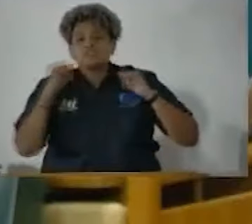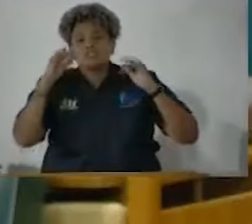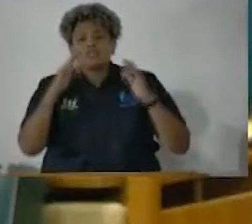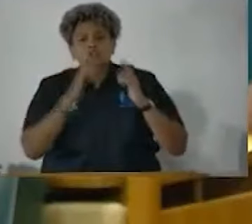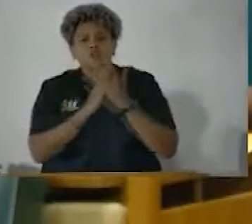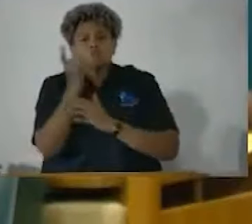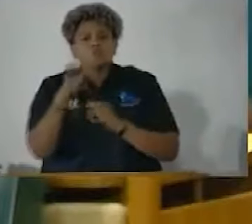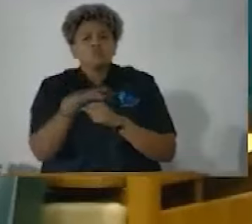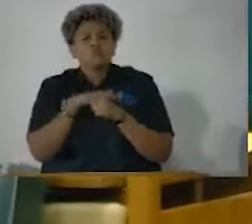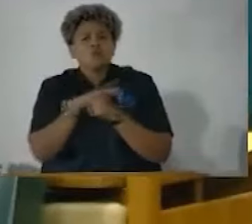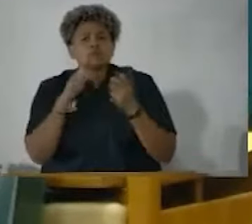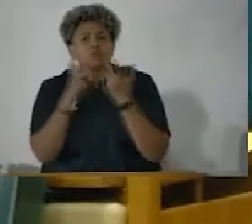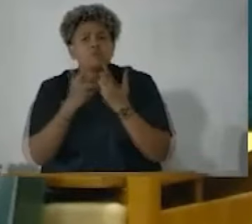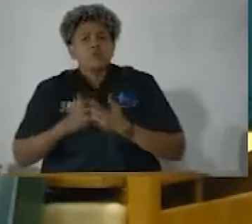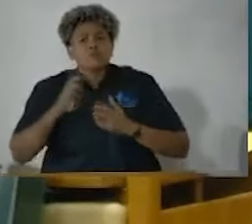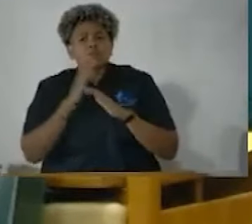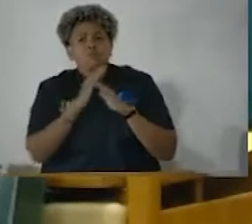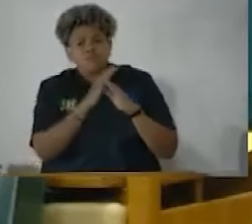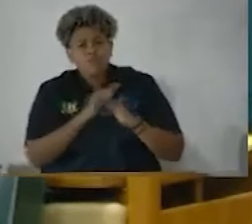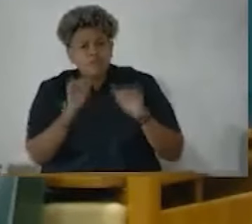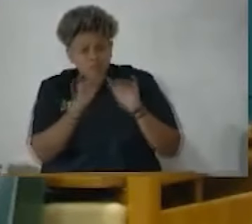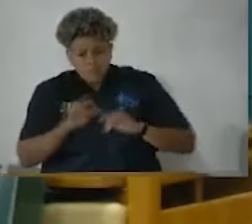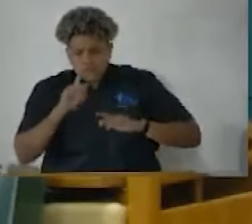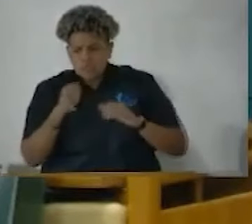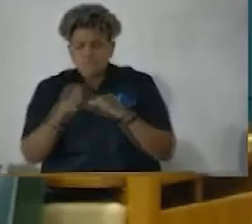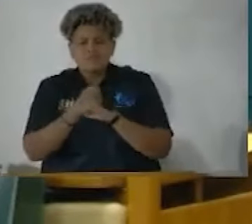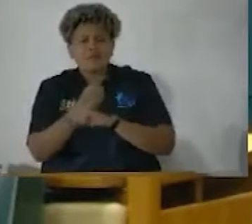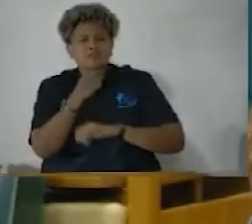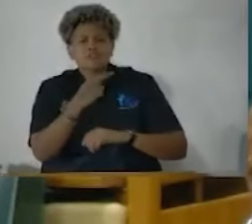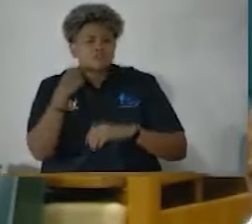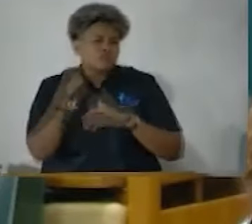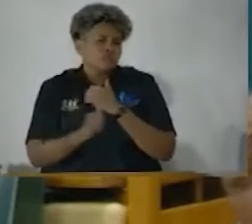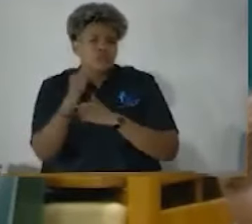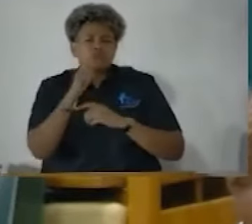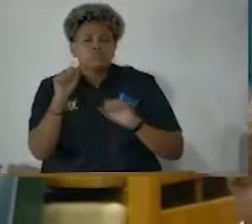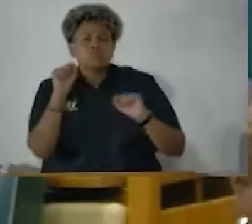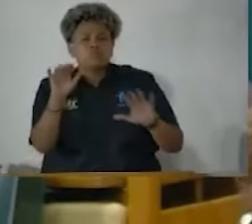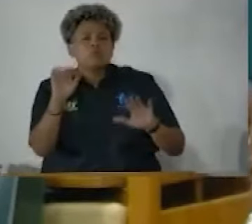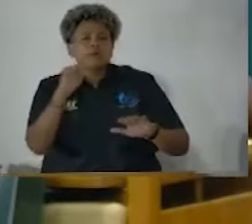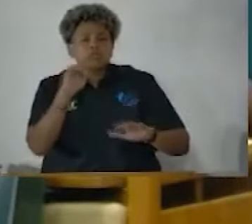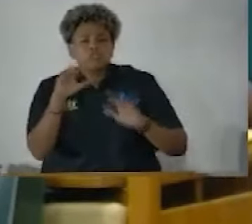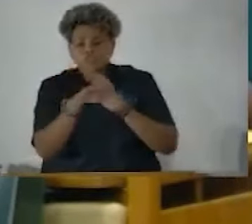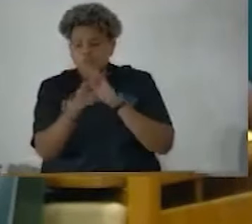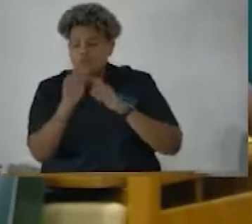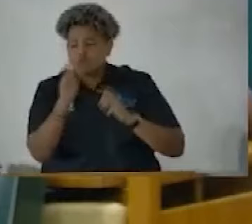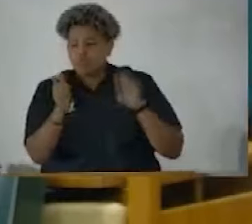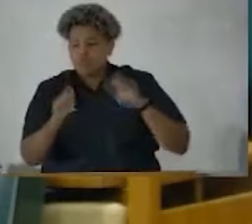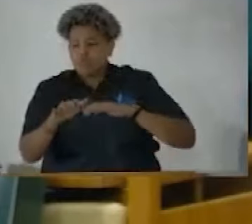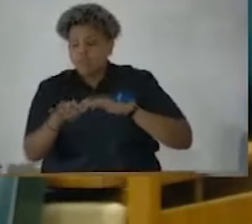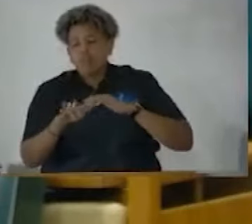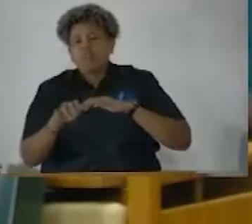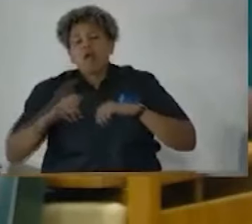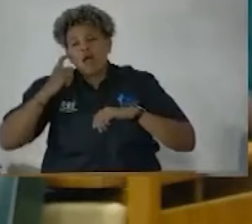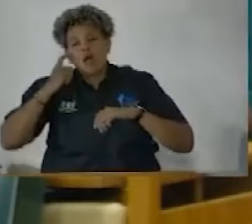Before Beryl, the Holness Cabinet allocated $5 million to each constituency for emergency relief efforts. However,